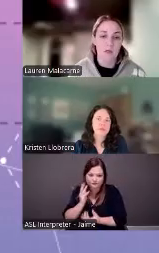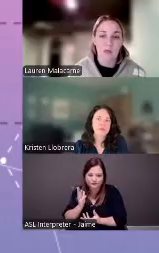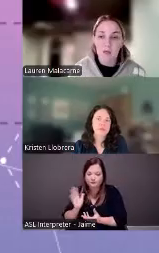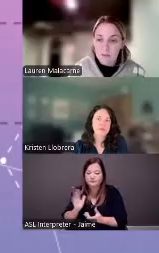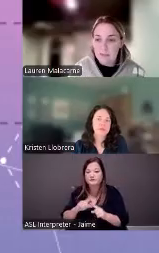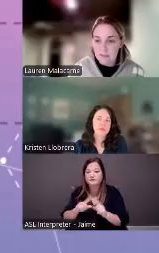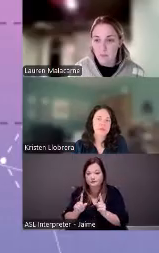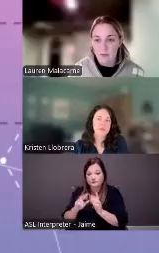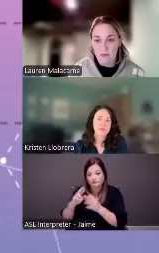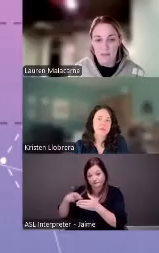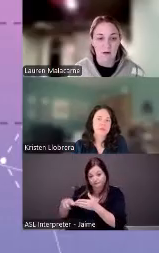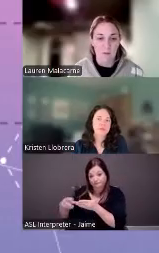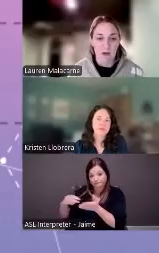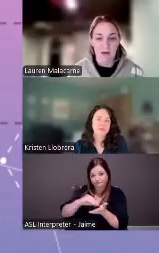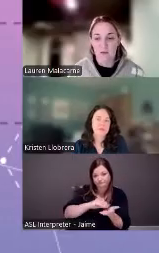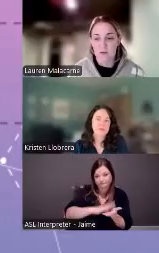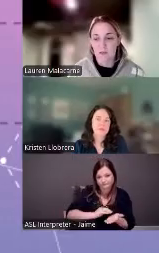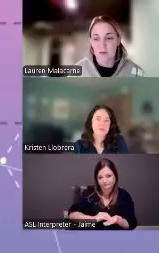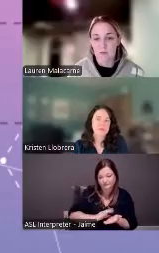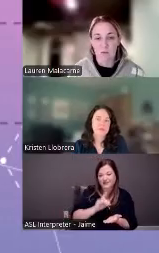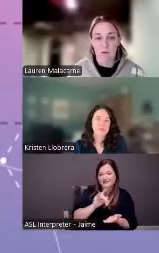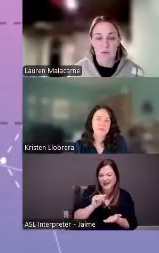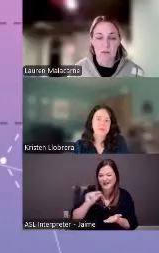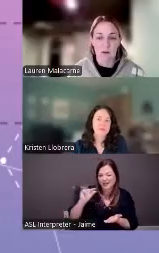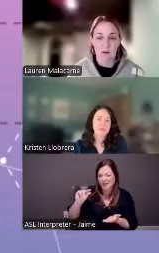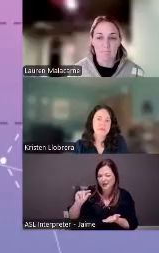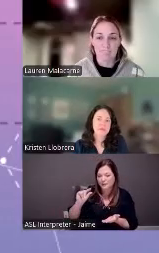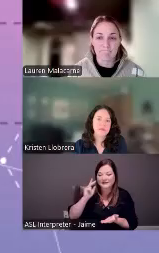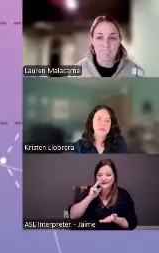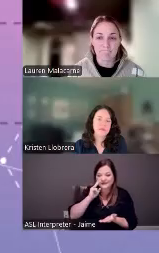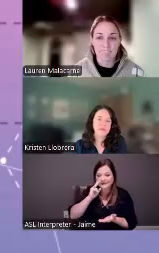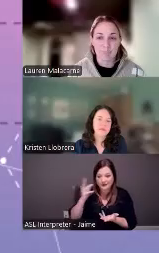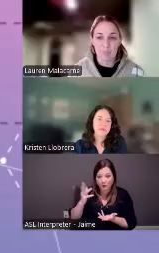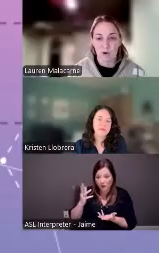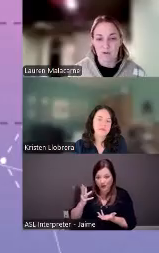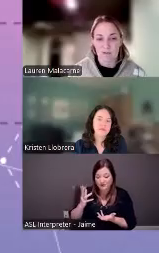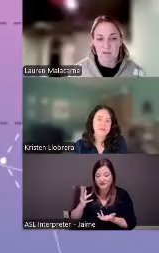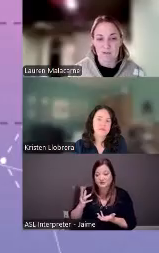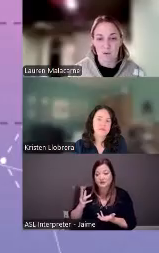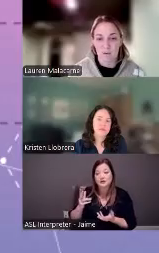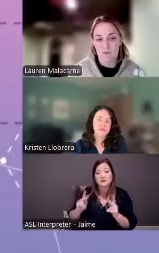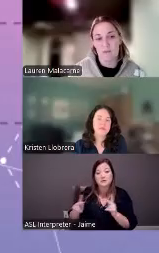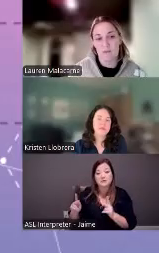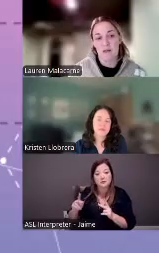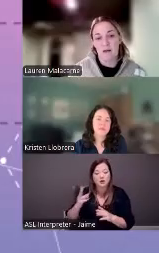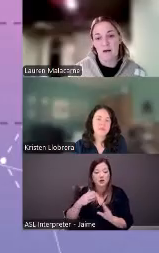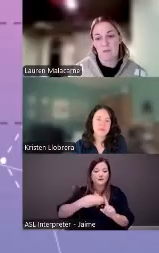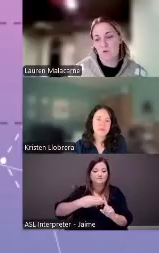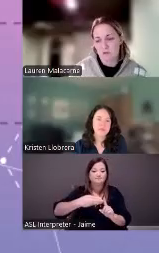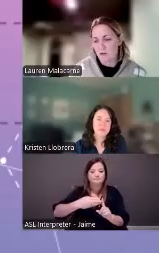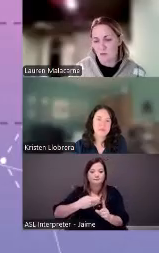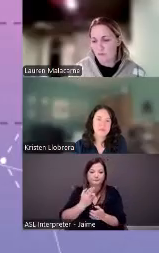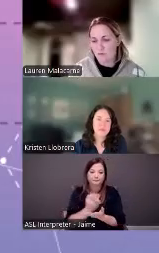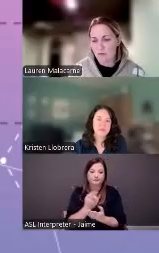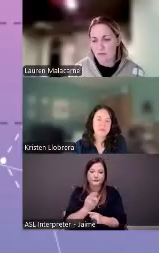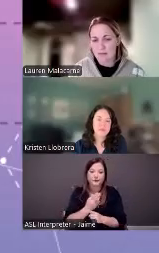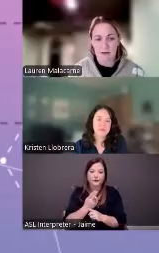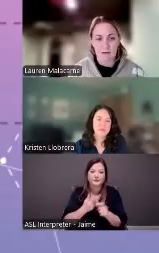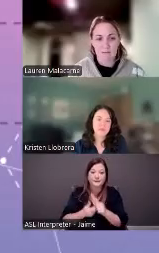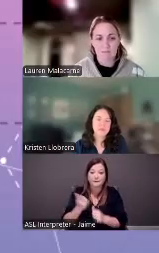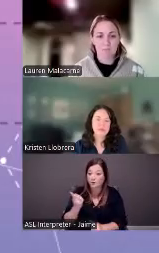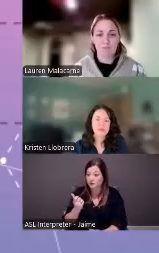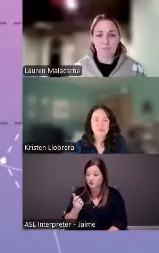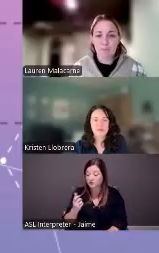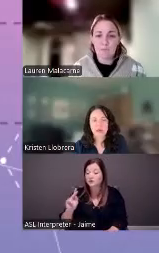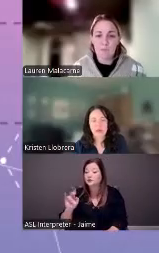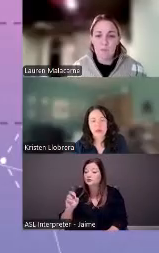So we get at least a little bit of data on the back end to see maybe what people are accessing the most. Kristen, I don't know if you have anything to